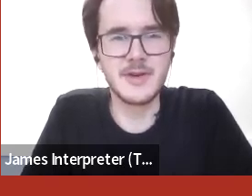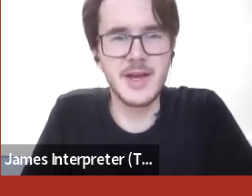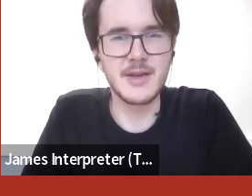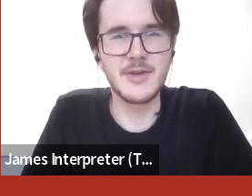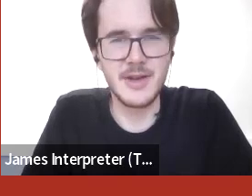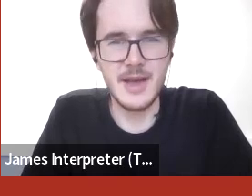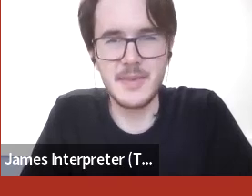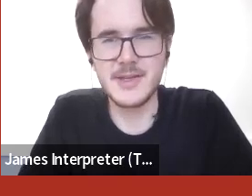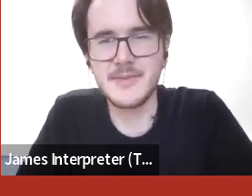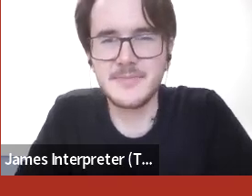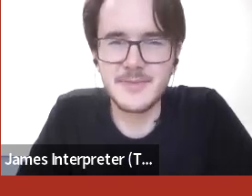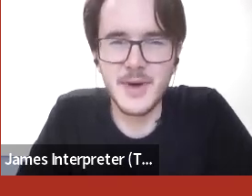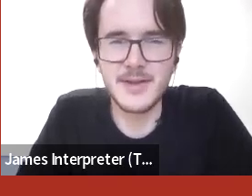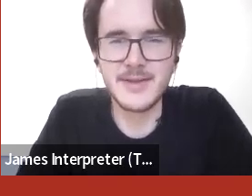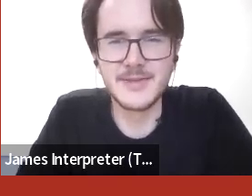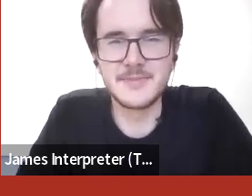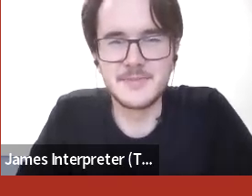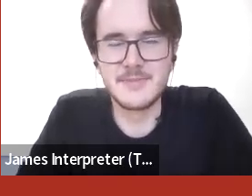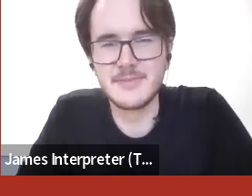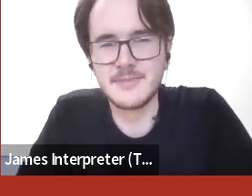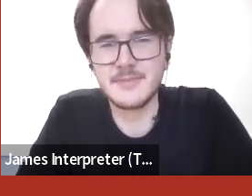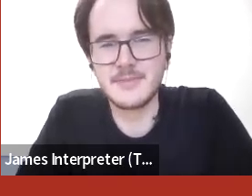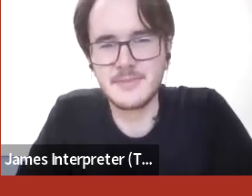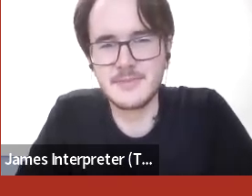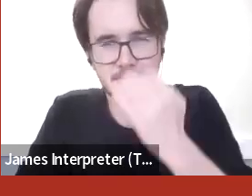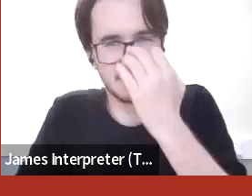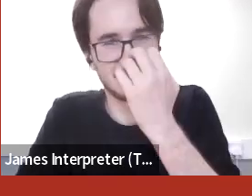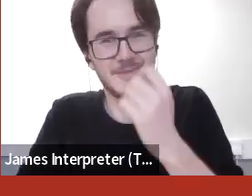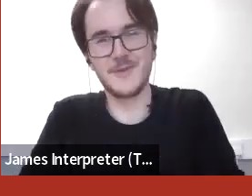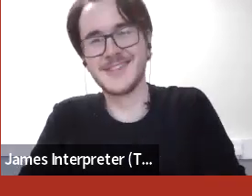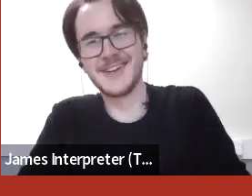So if you turn your hand around, yep, that's it. Y.